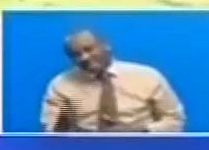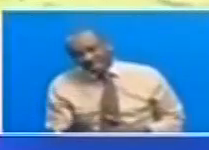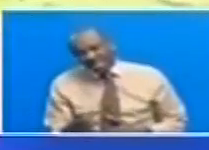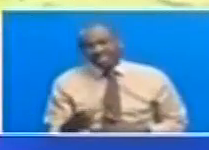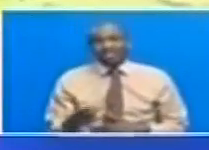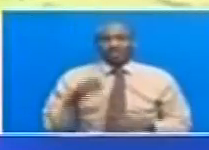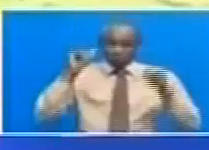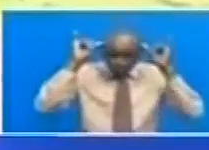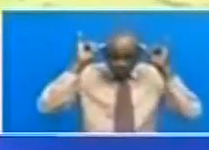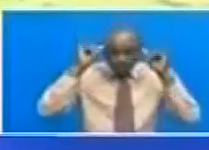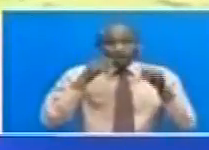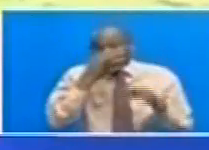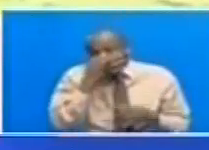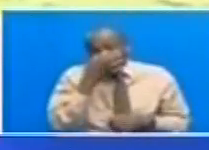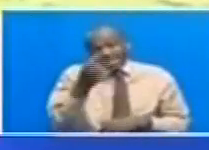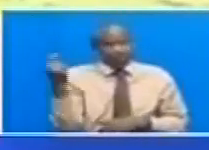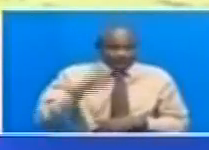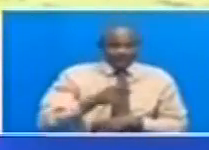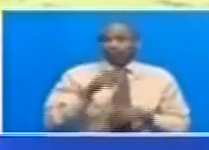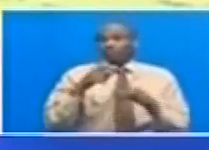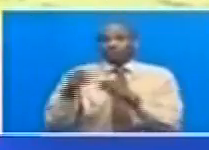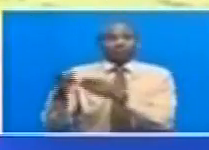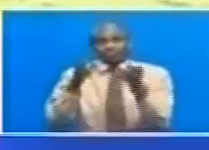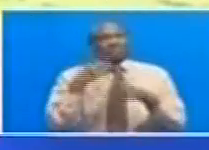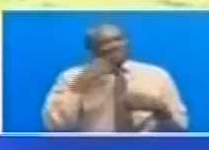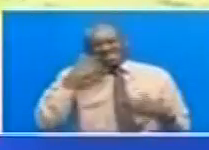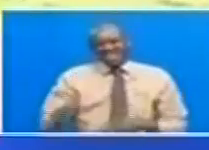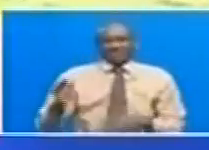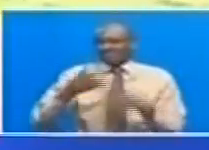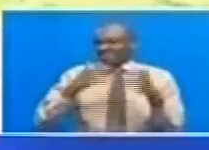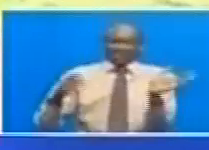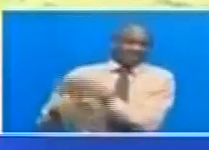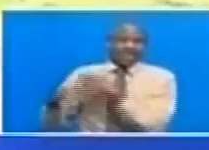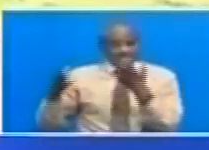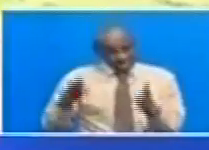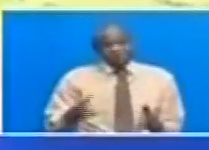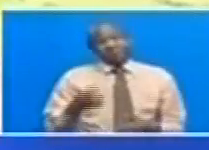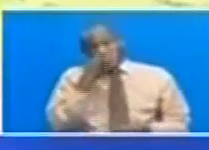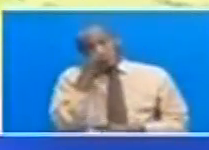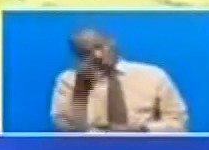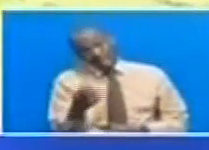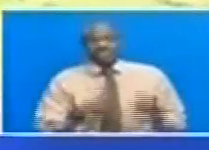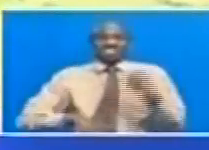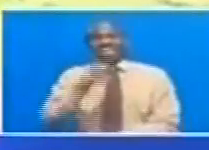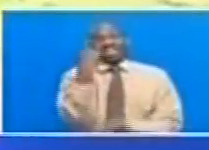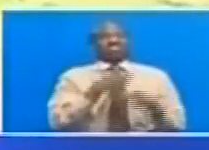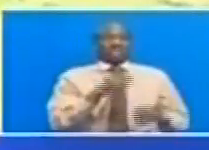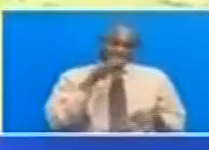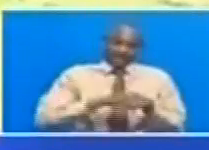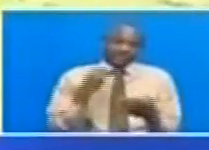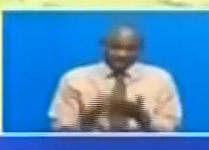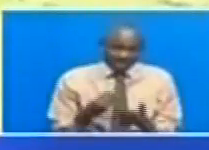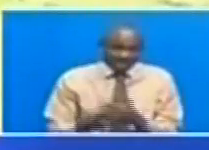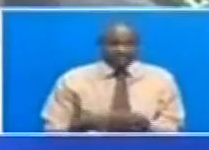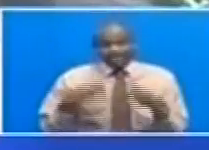ndume, niliwachana kitambo sana. Niliwachana hiyo kitambo sana. Ndume ikiwa, nausa. Napata pesa,